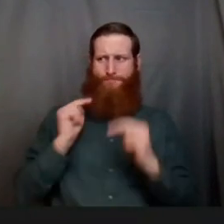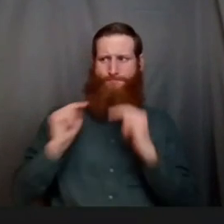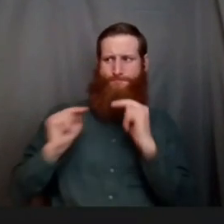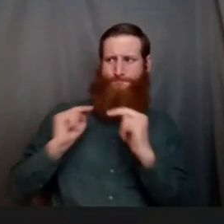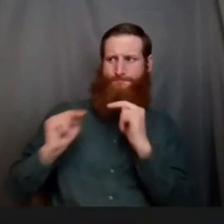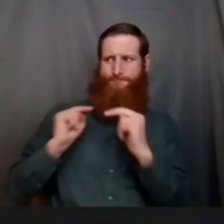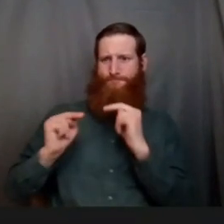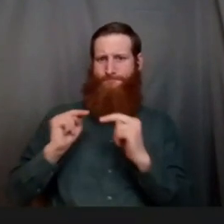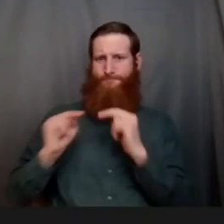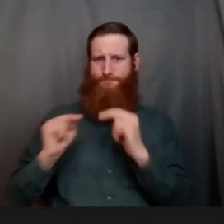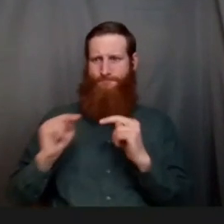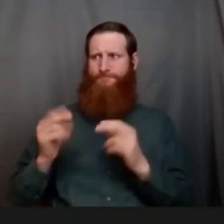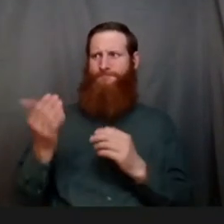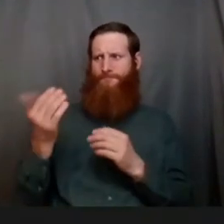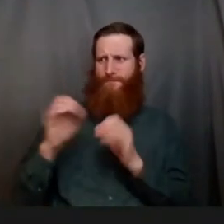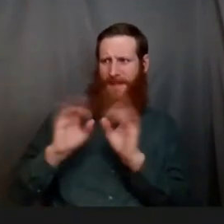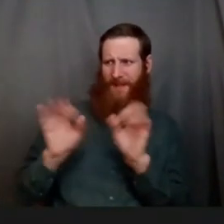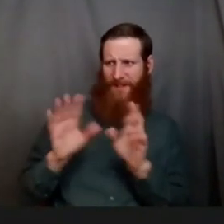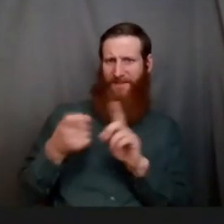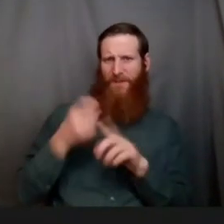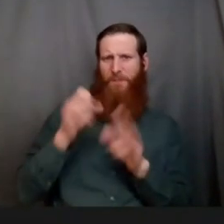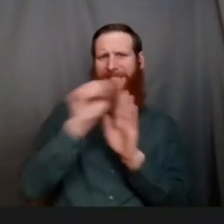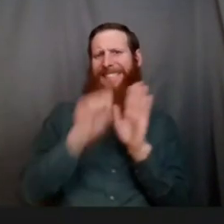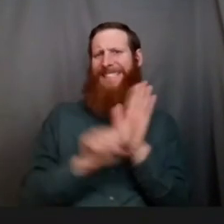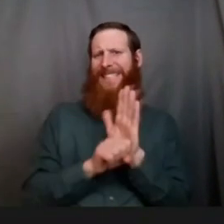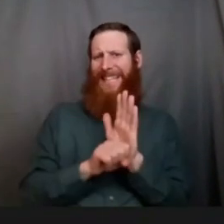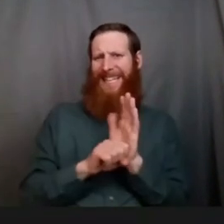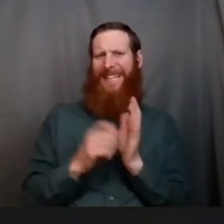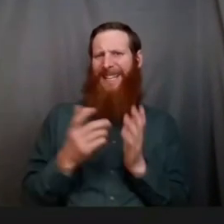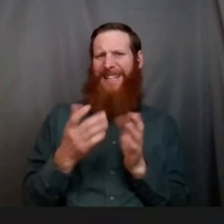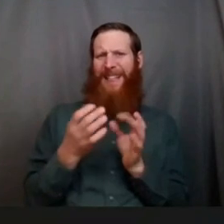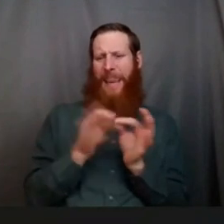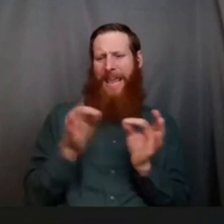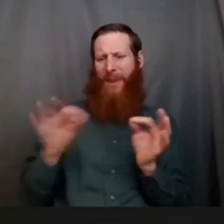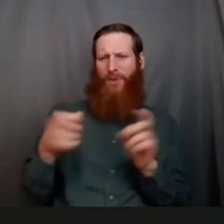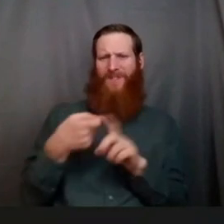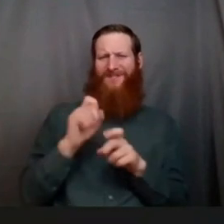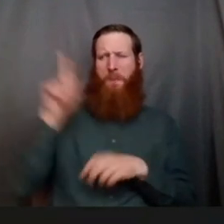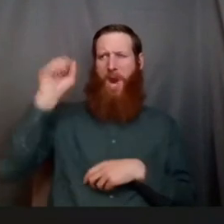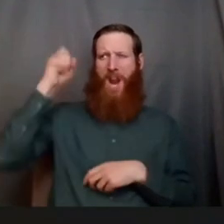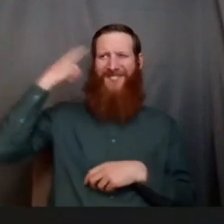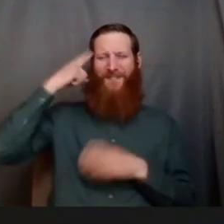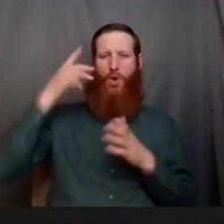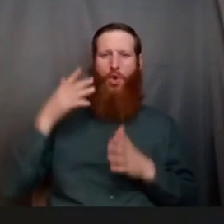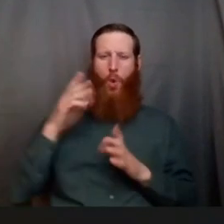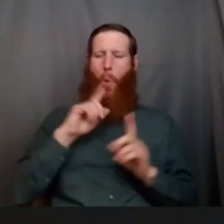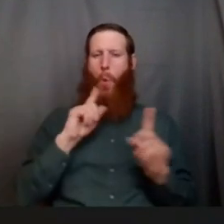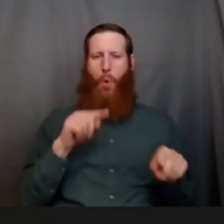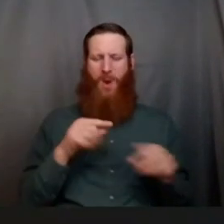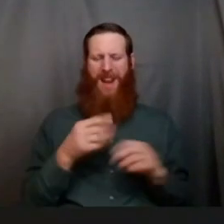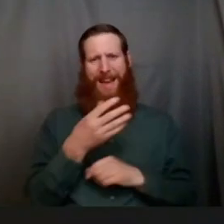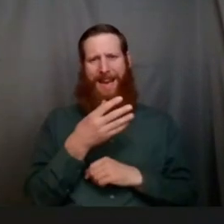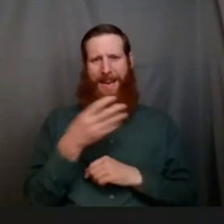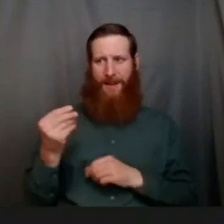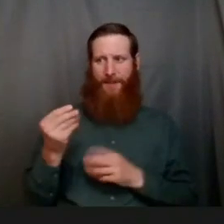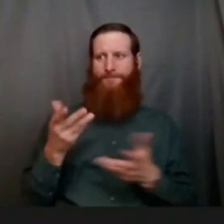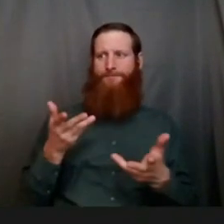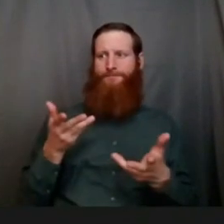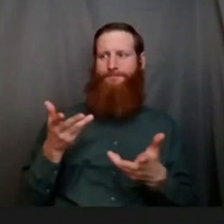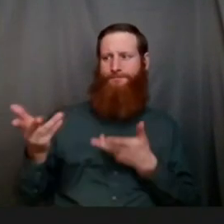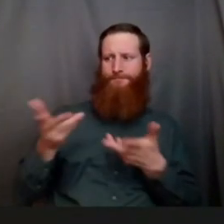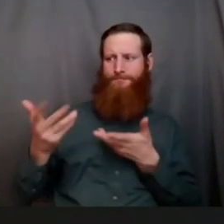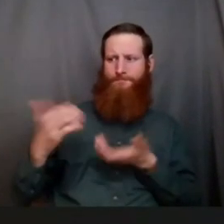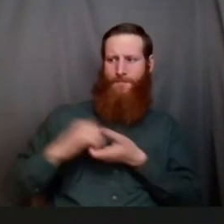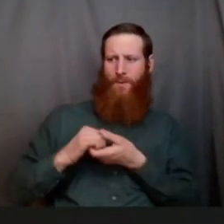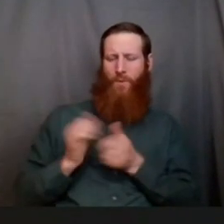getting clarification from the state about some of the language from the governor's order, and just really working in partnership on that. So there'll be